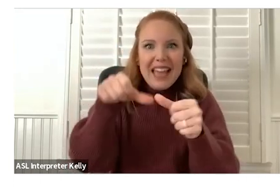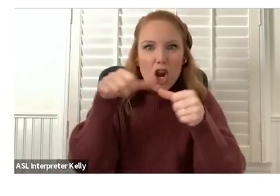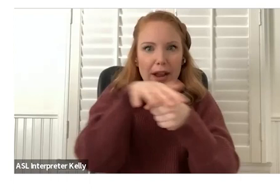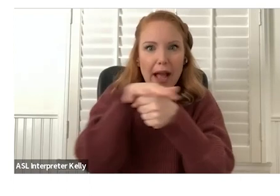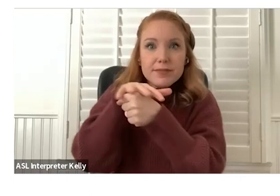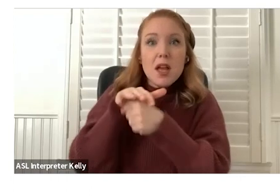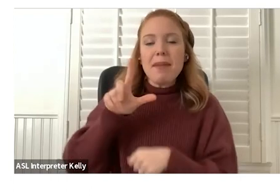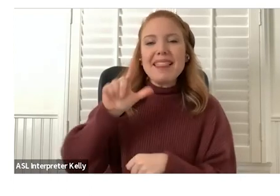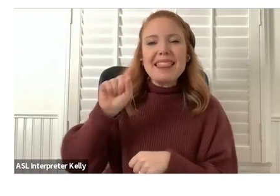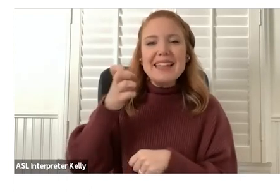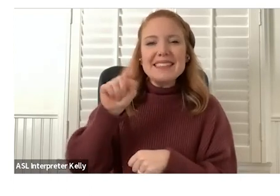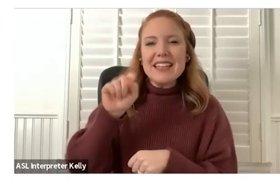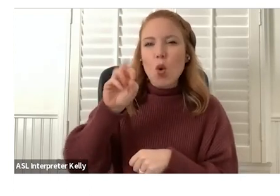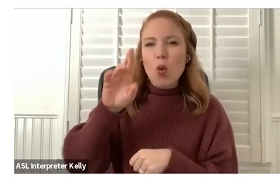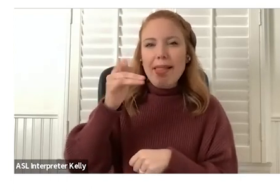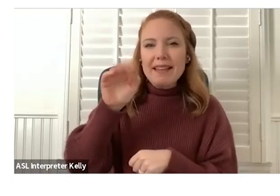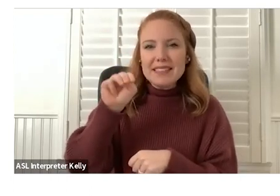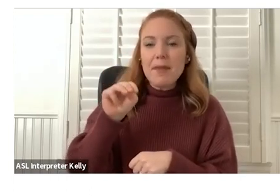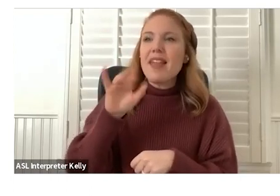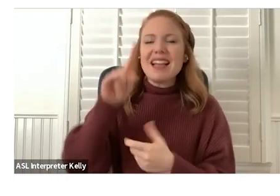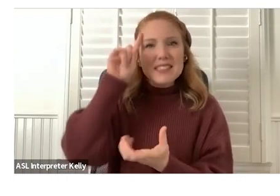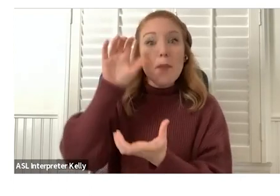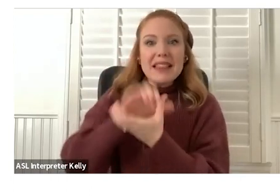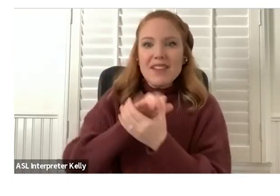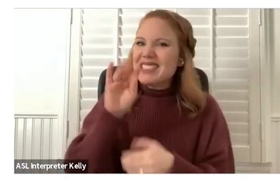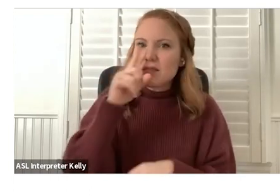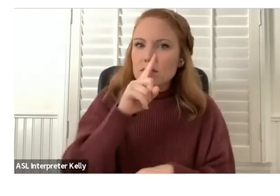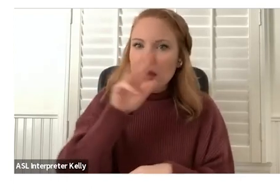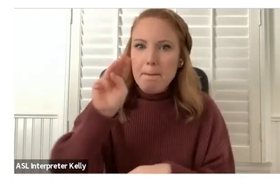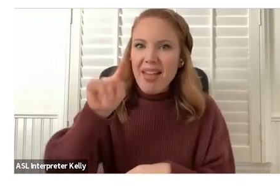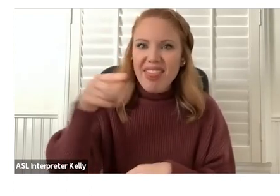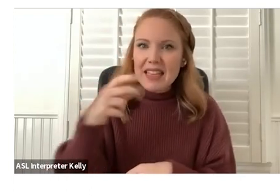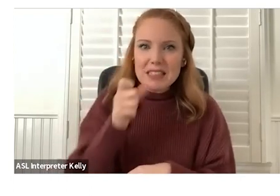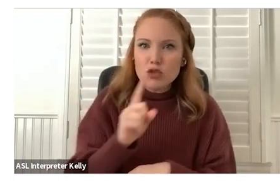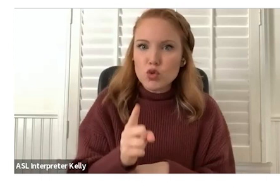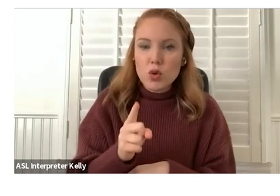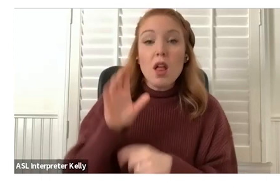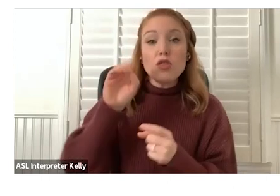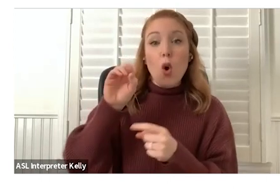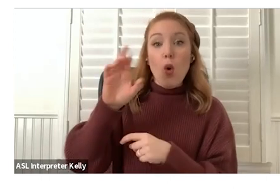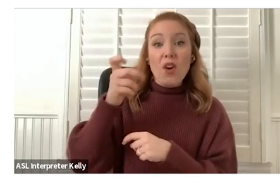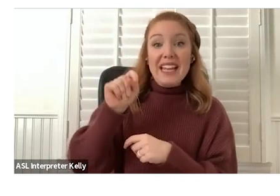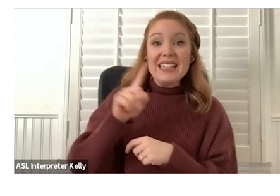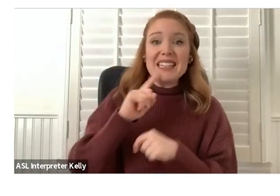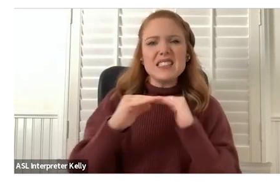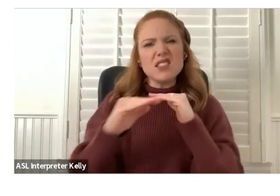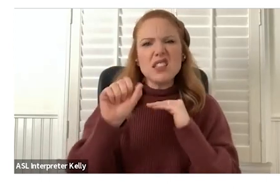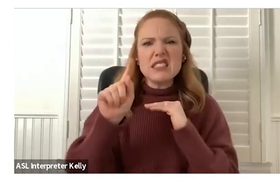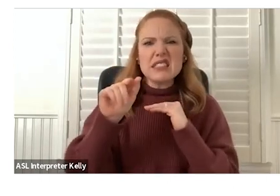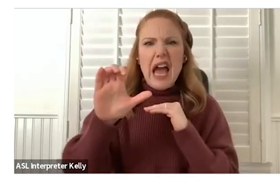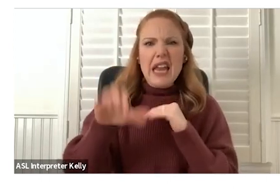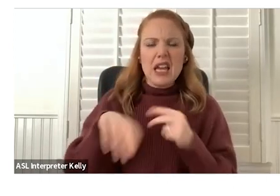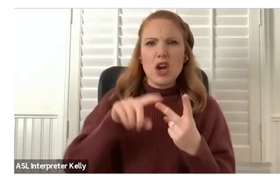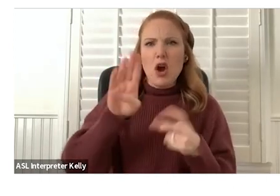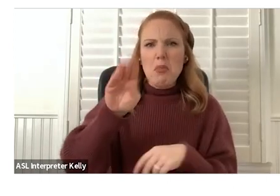of the glories of great antiquity. So when we think about this, we want to think about, in the imaginary, this is ancient Rome and ancient Greece,